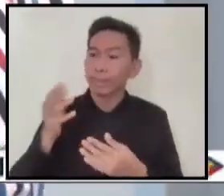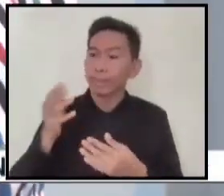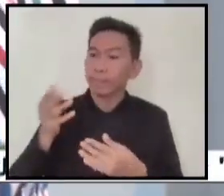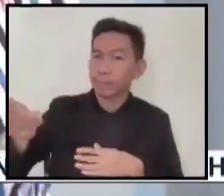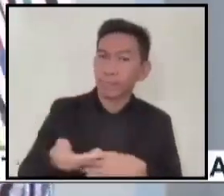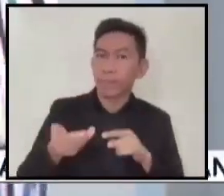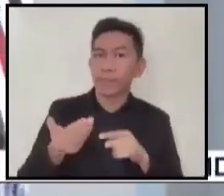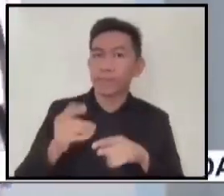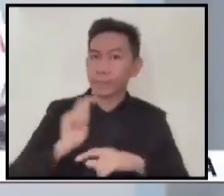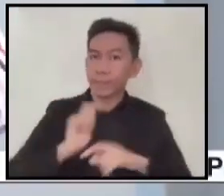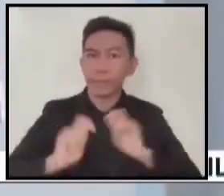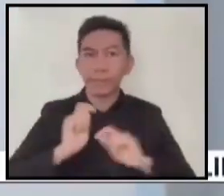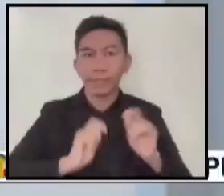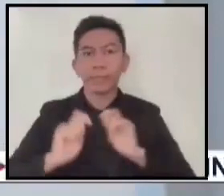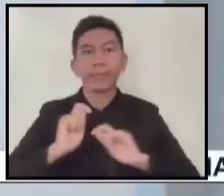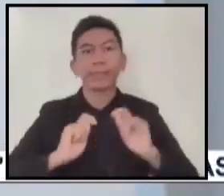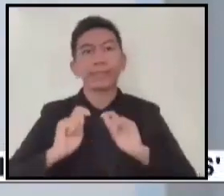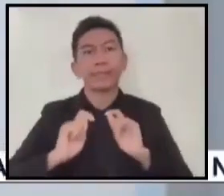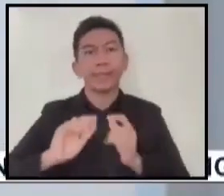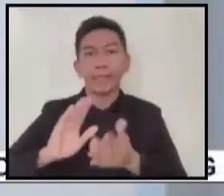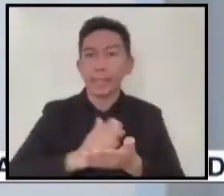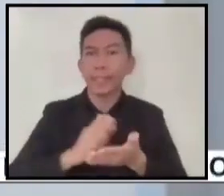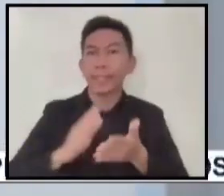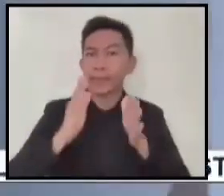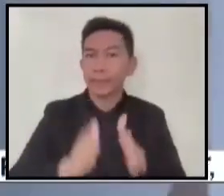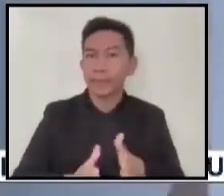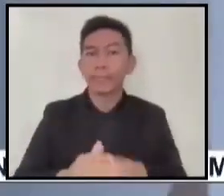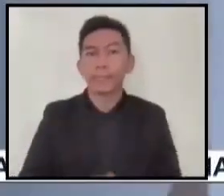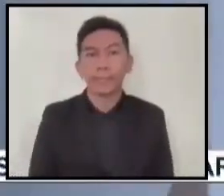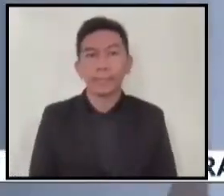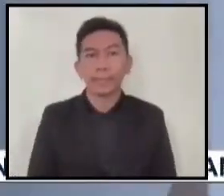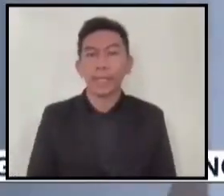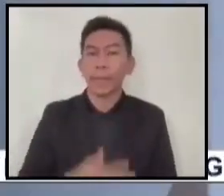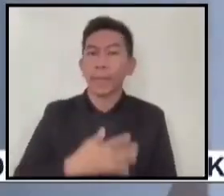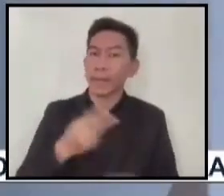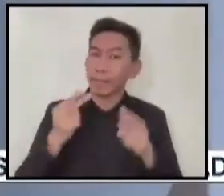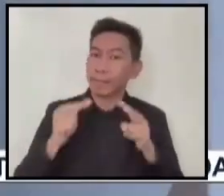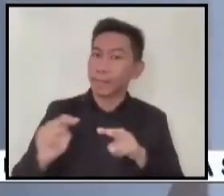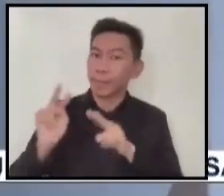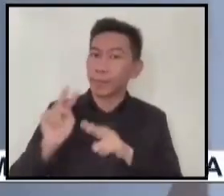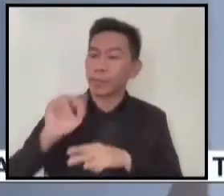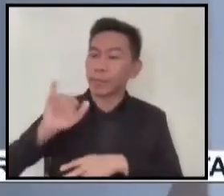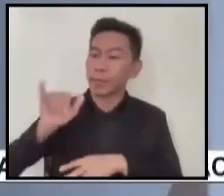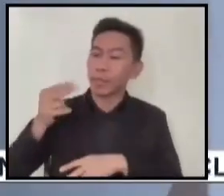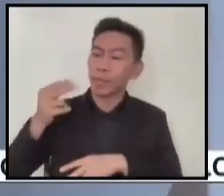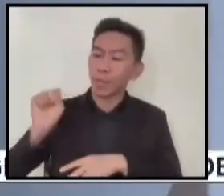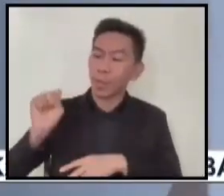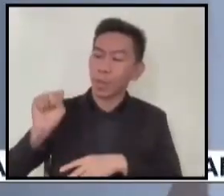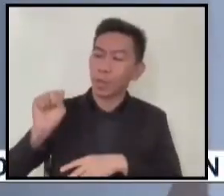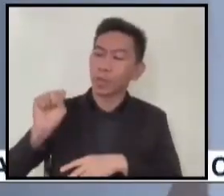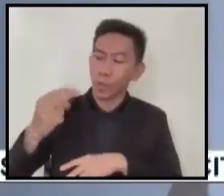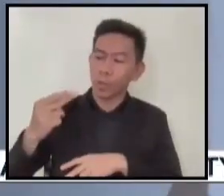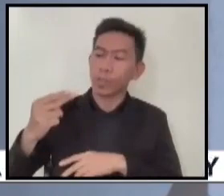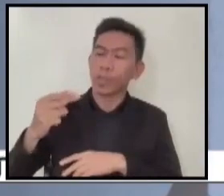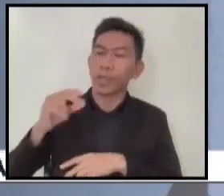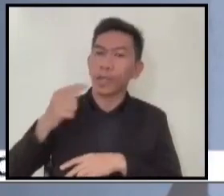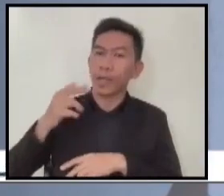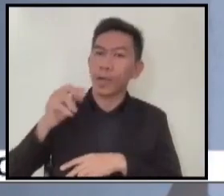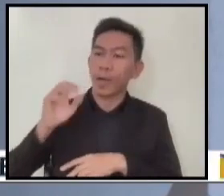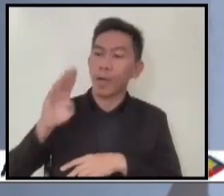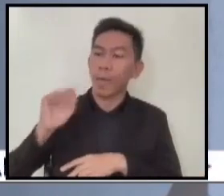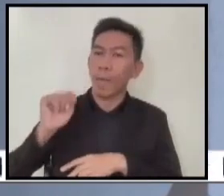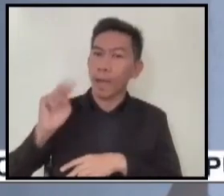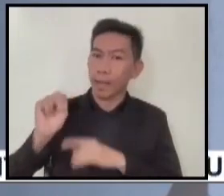or singer? So my idol is Josh Groban or mm-hmm. Jonathan Rocksmith. But my